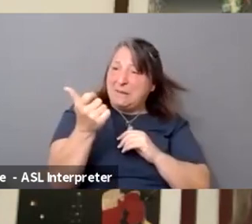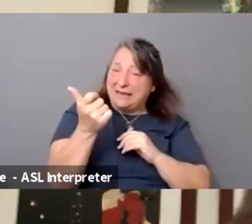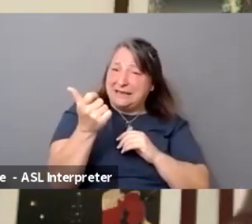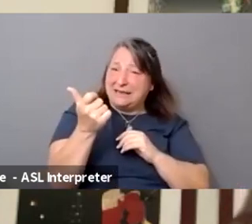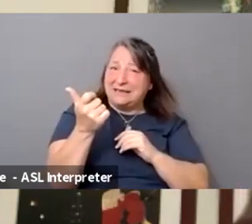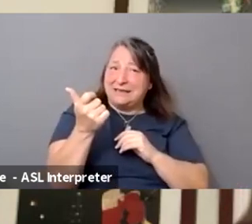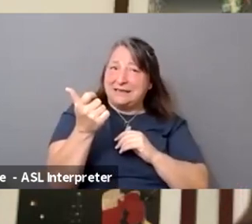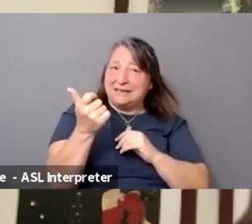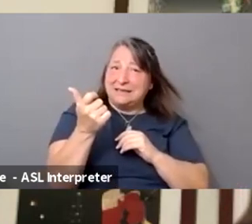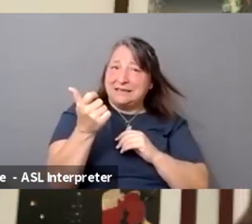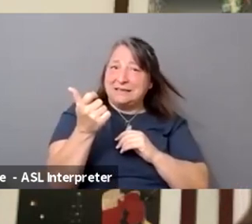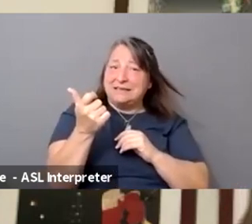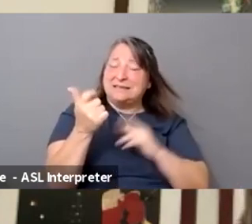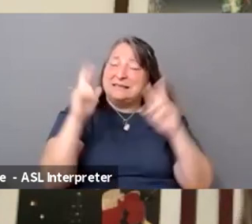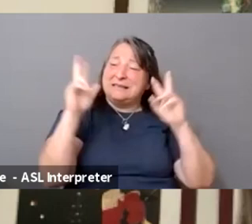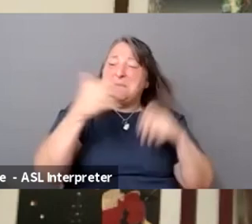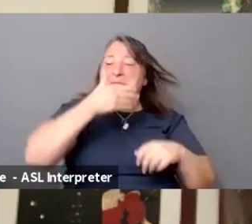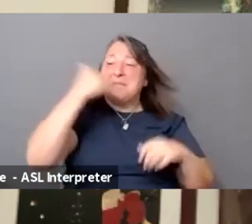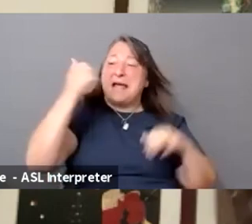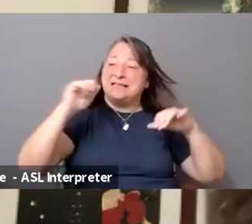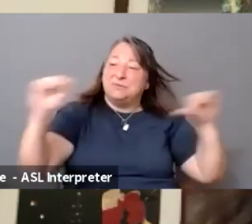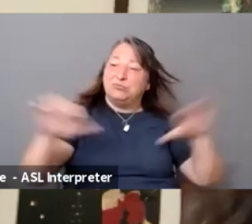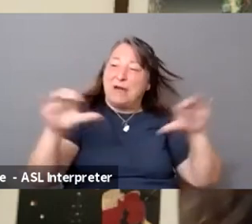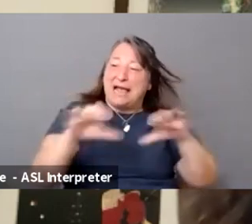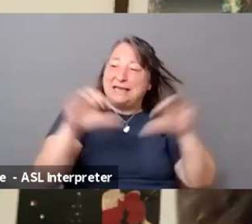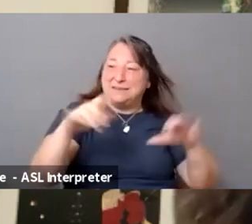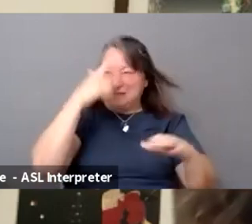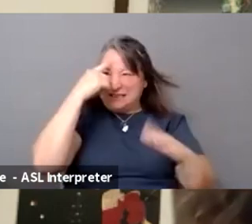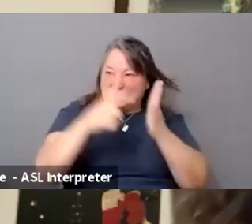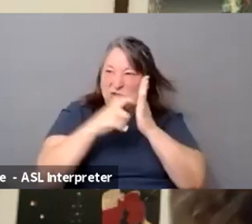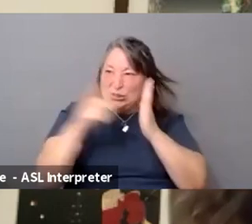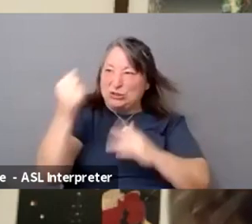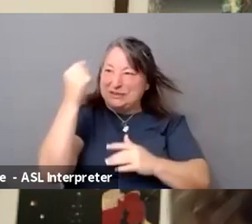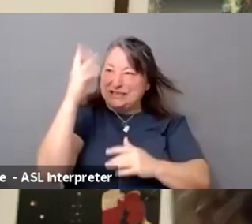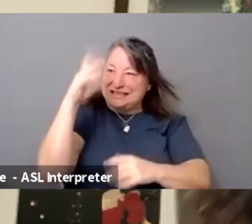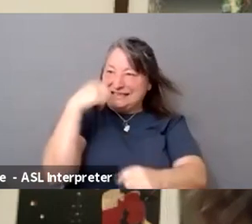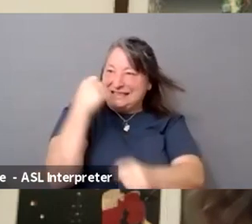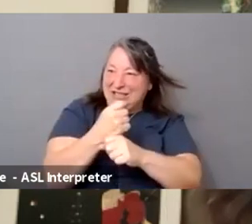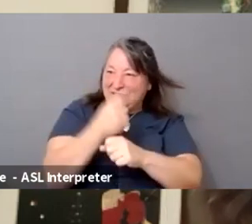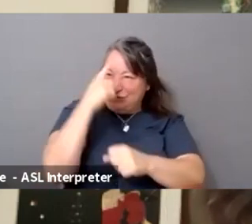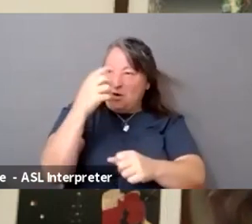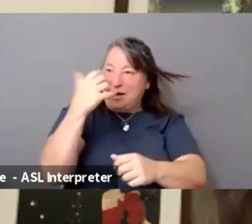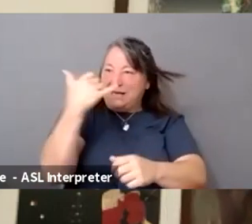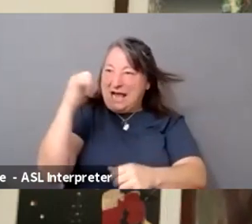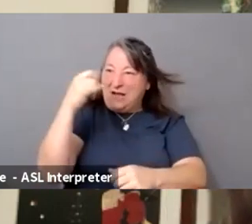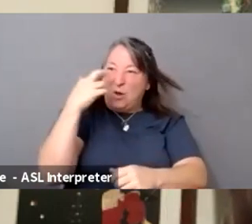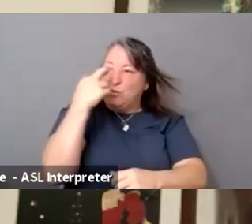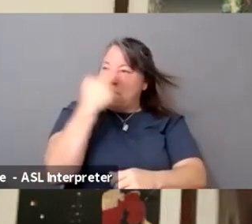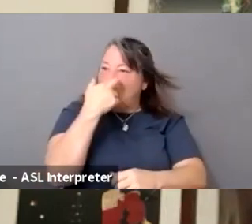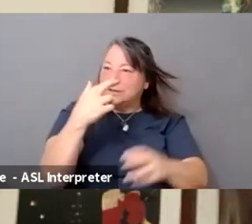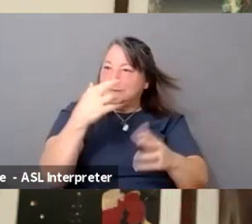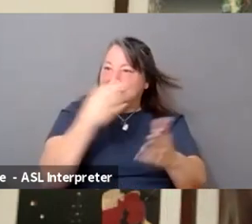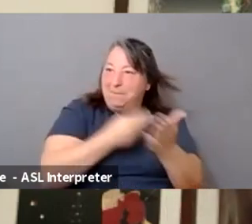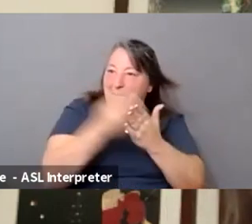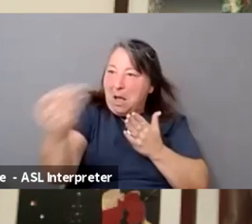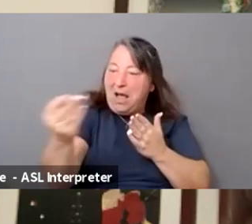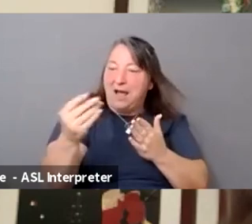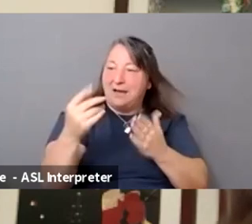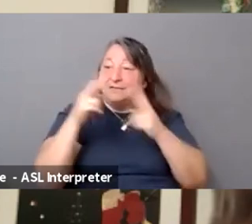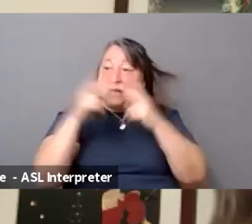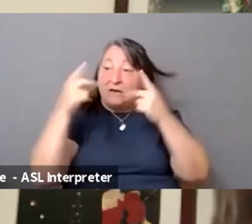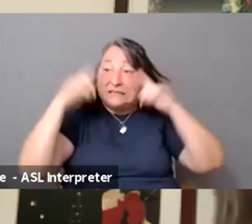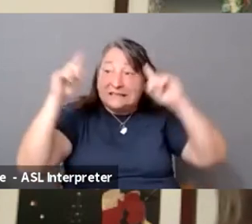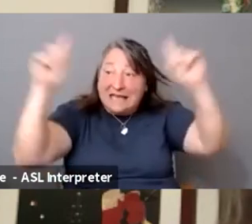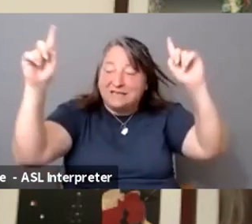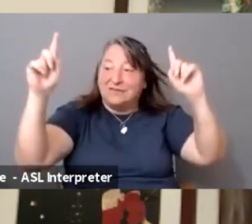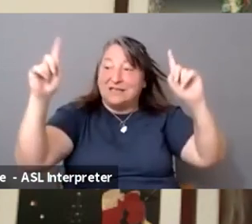kind of best practices, because it did take 15 years, you know, for Yellow Rose. You know, it is very successful. It is the